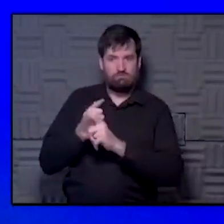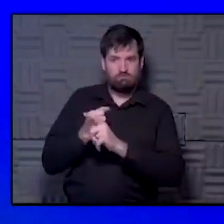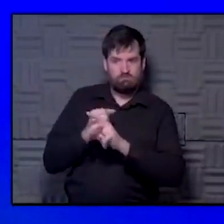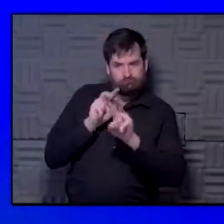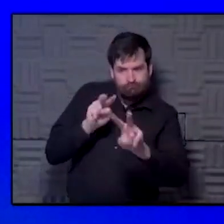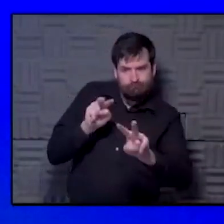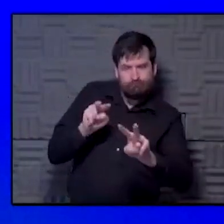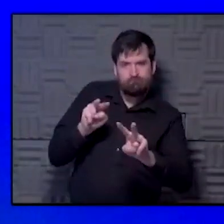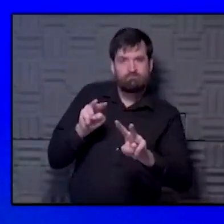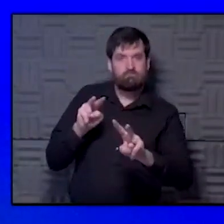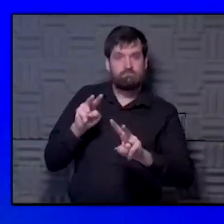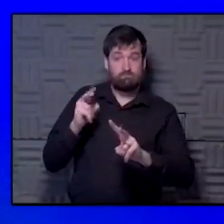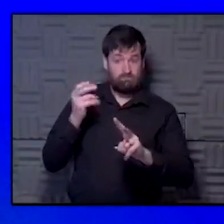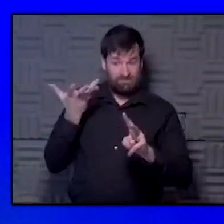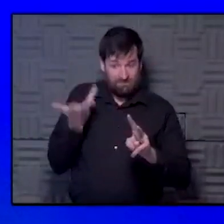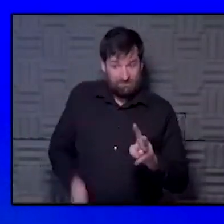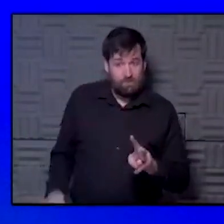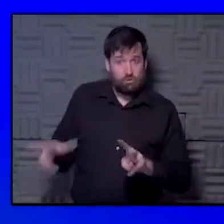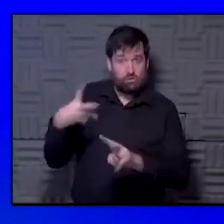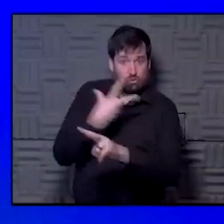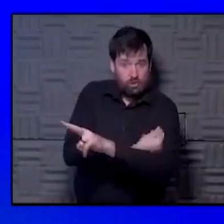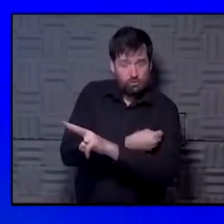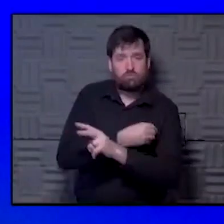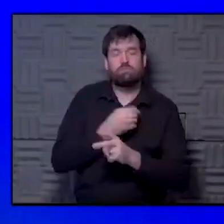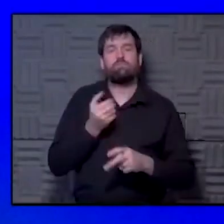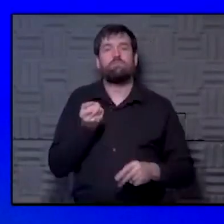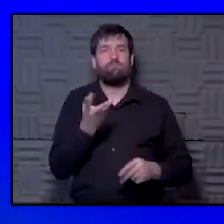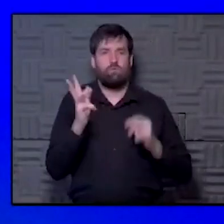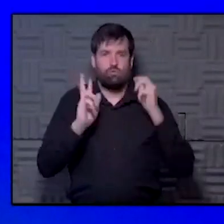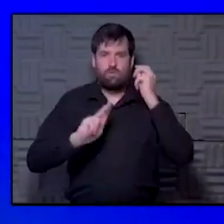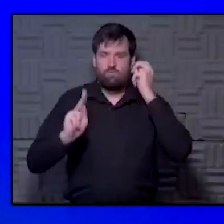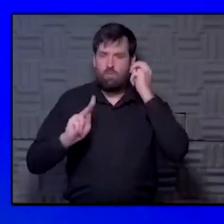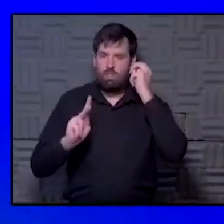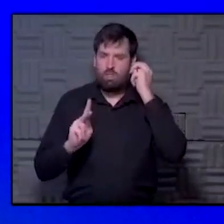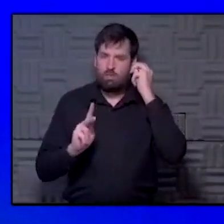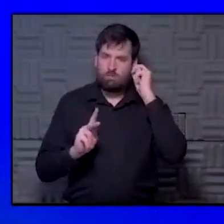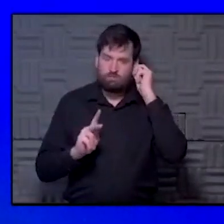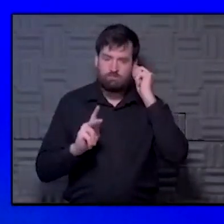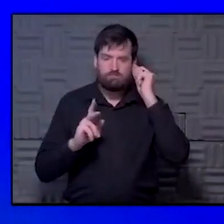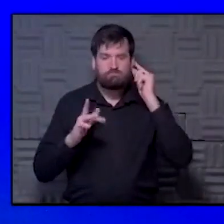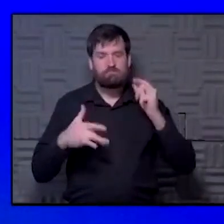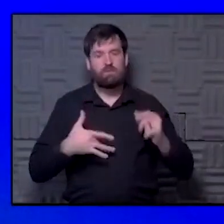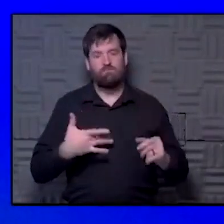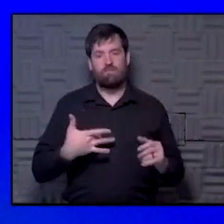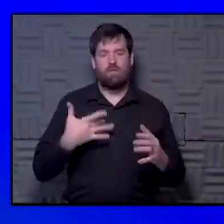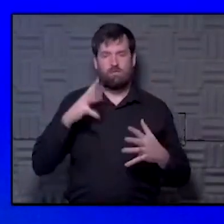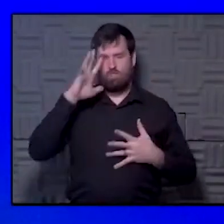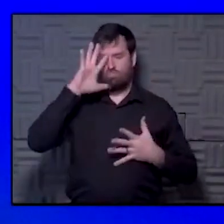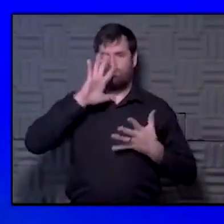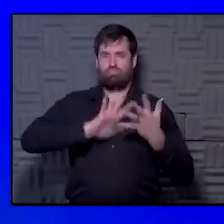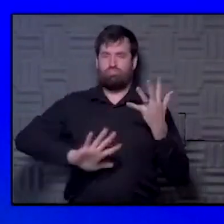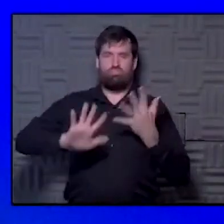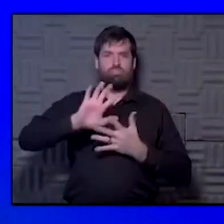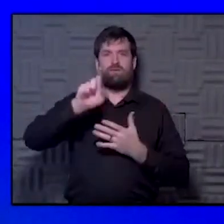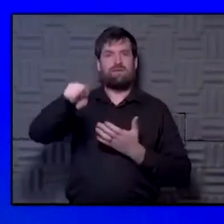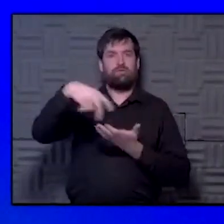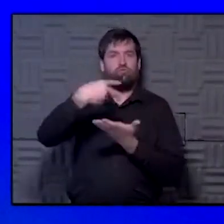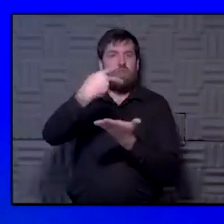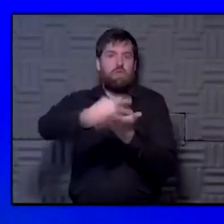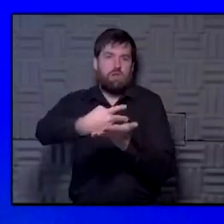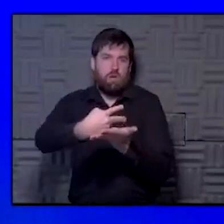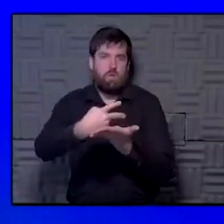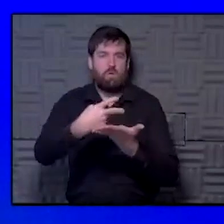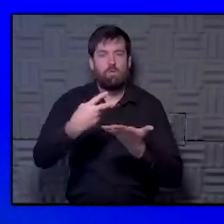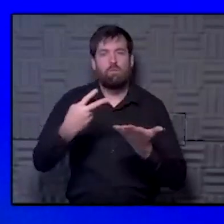to evaluate as soon as you get your injection. We've had a couple people who, have felt dizzy or had to lay down or something of that